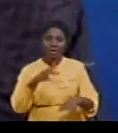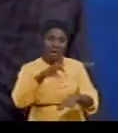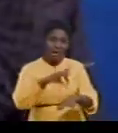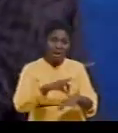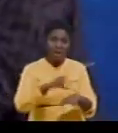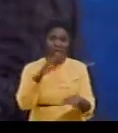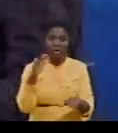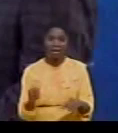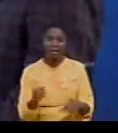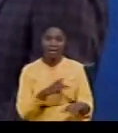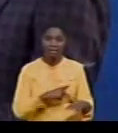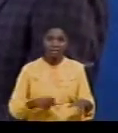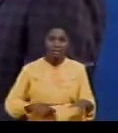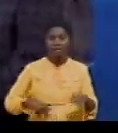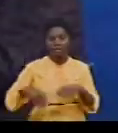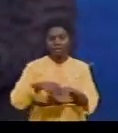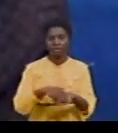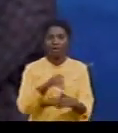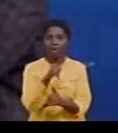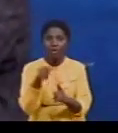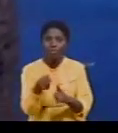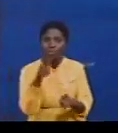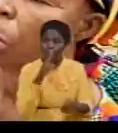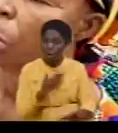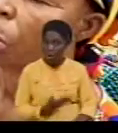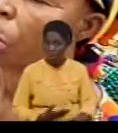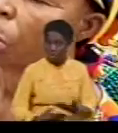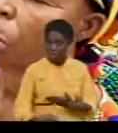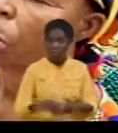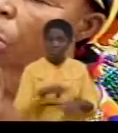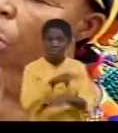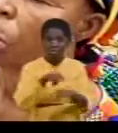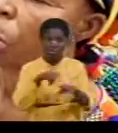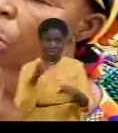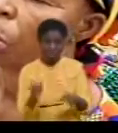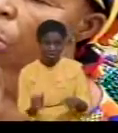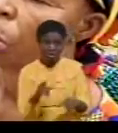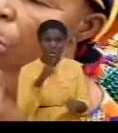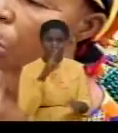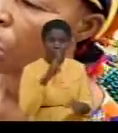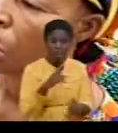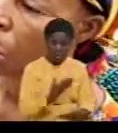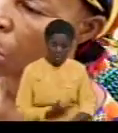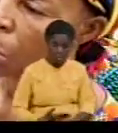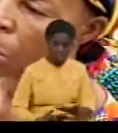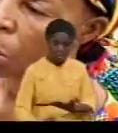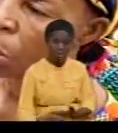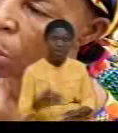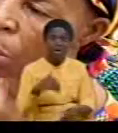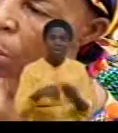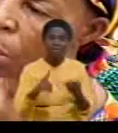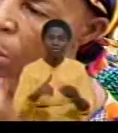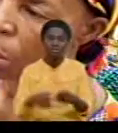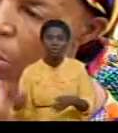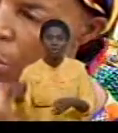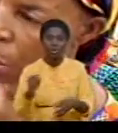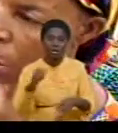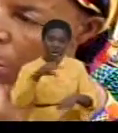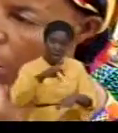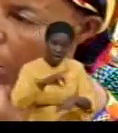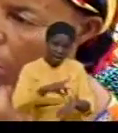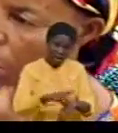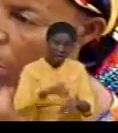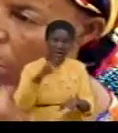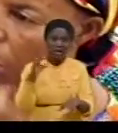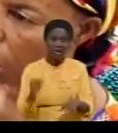were born, natural birth, you were born into an earthly kingdom.